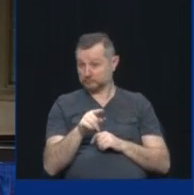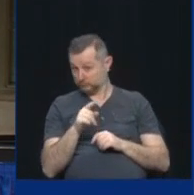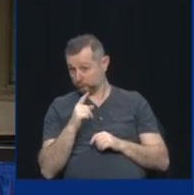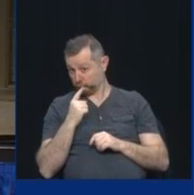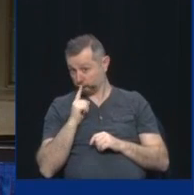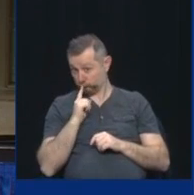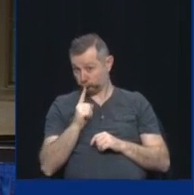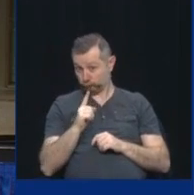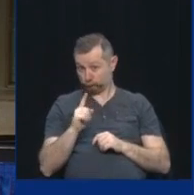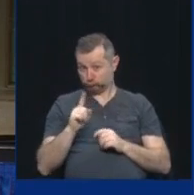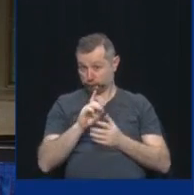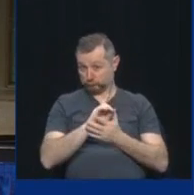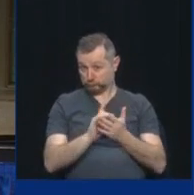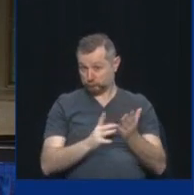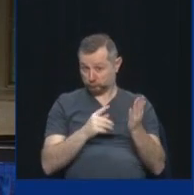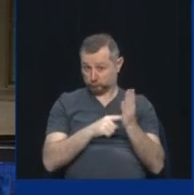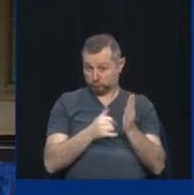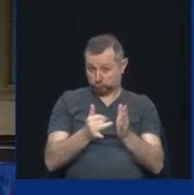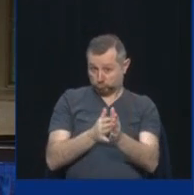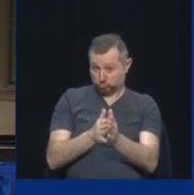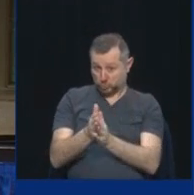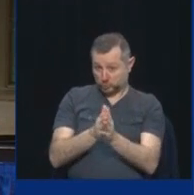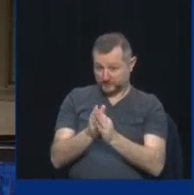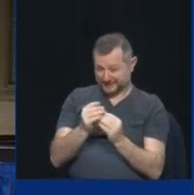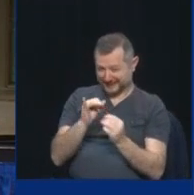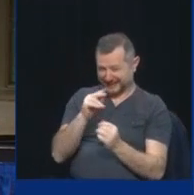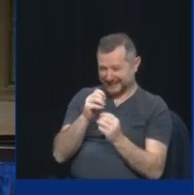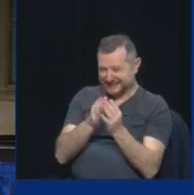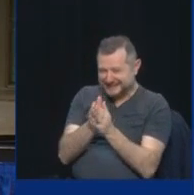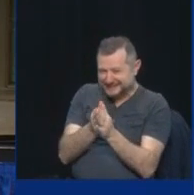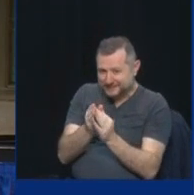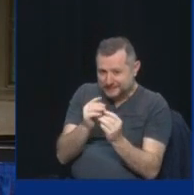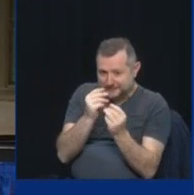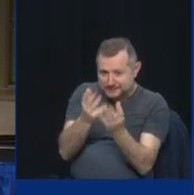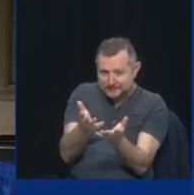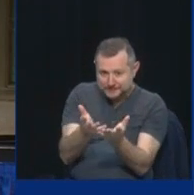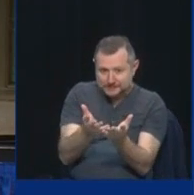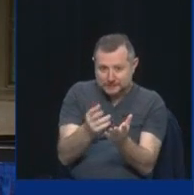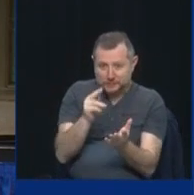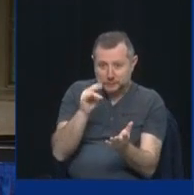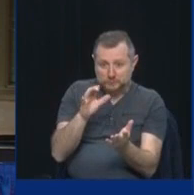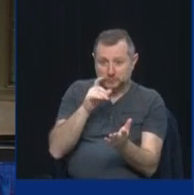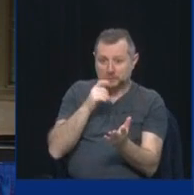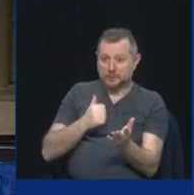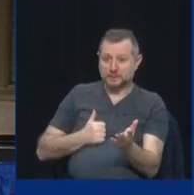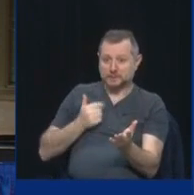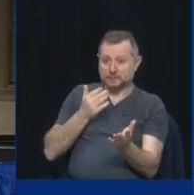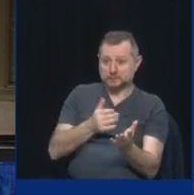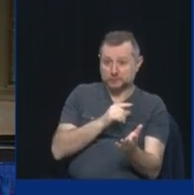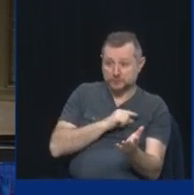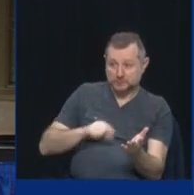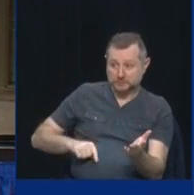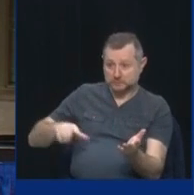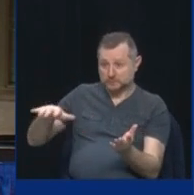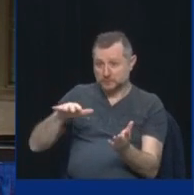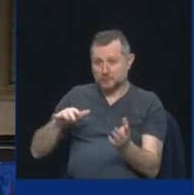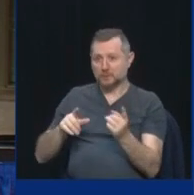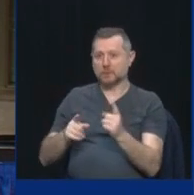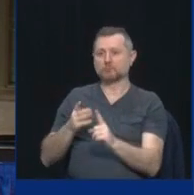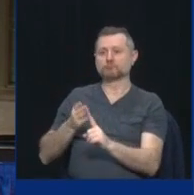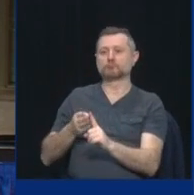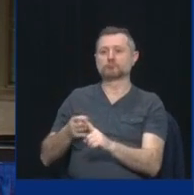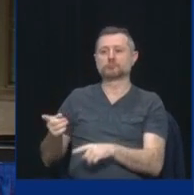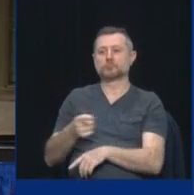testing whether incentives for New York City residents in Queens to use the Long Island Railroad